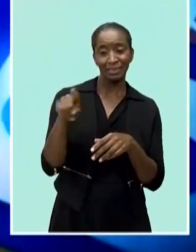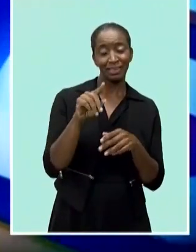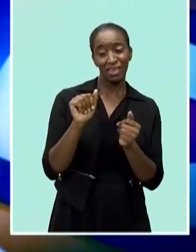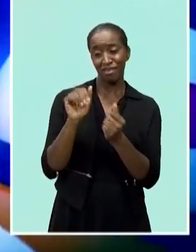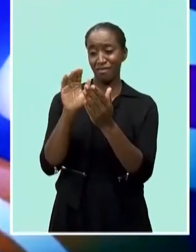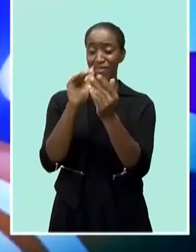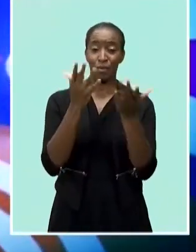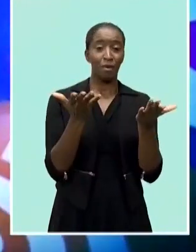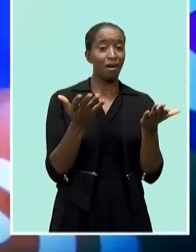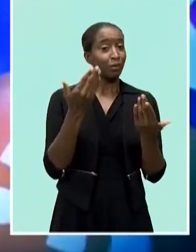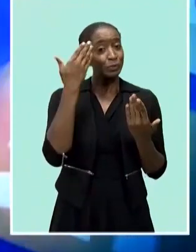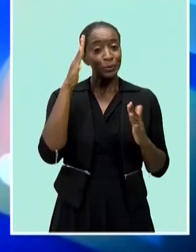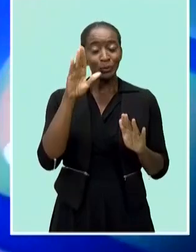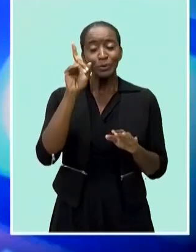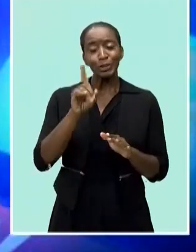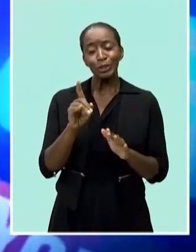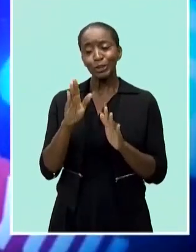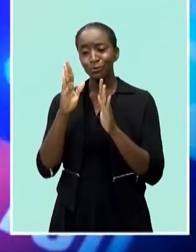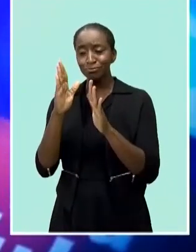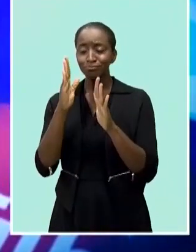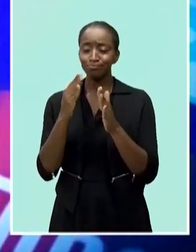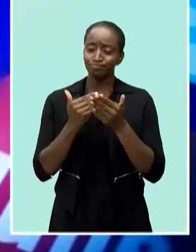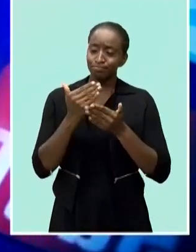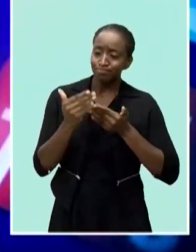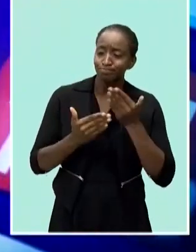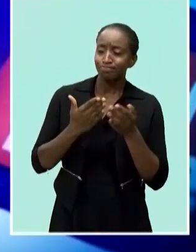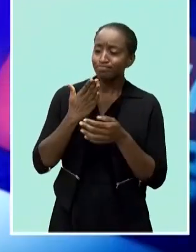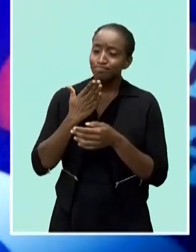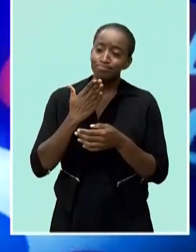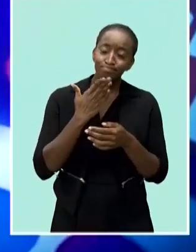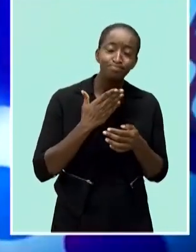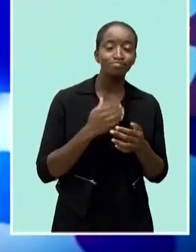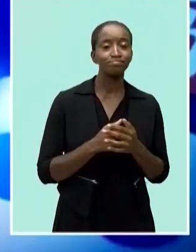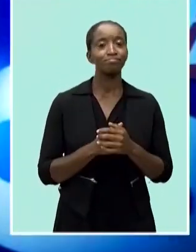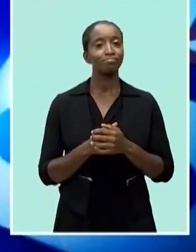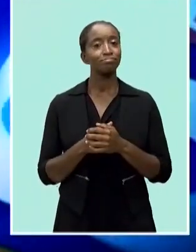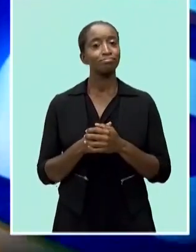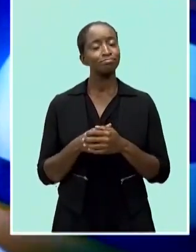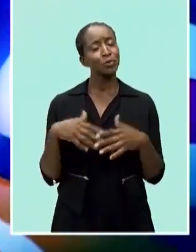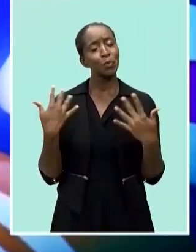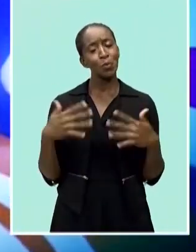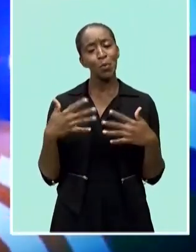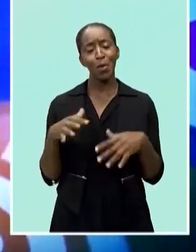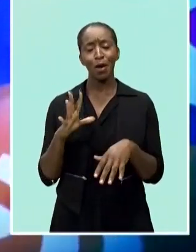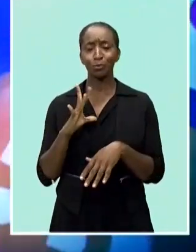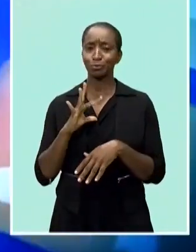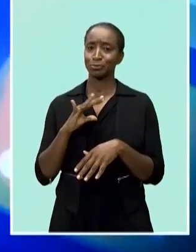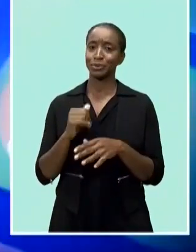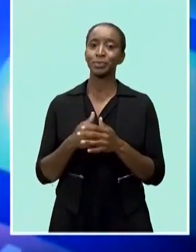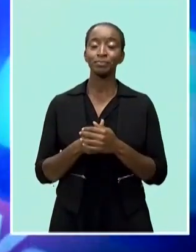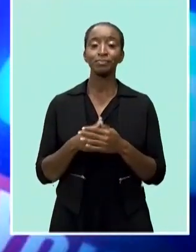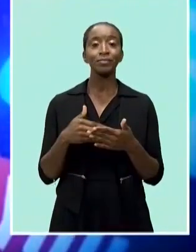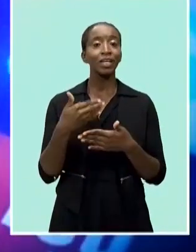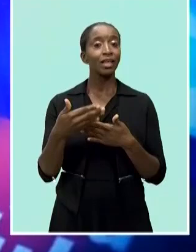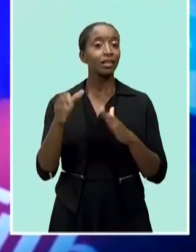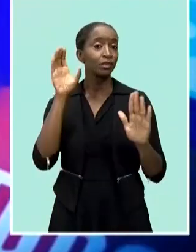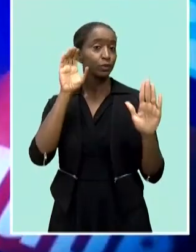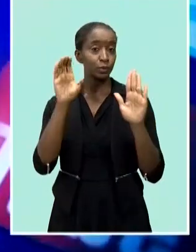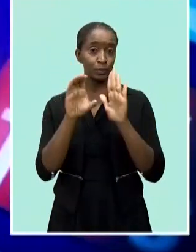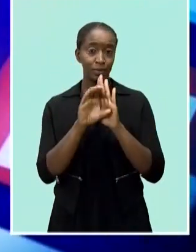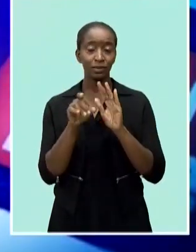Eleanor changed his outlook on life and how he looks at other people. And that's certainly commendable. And this photo of